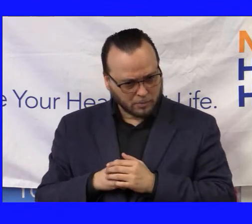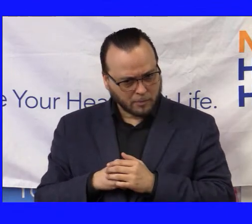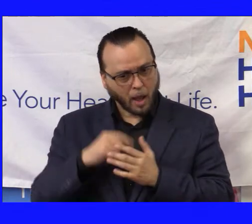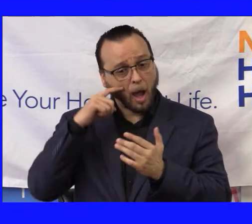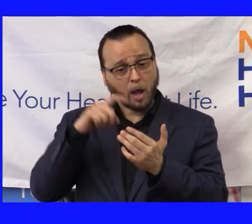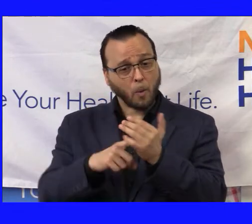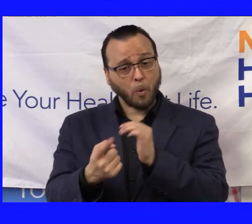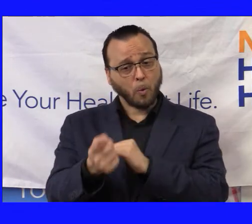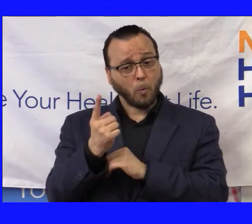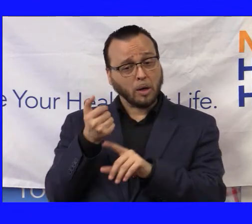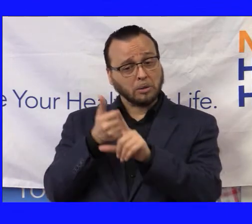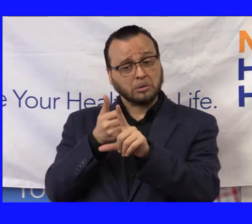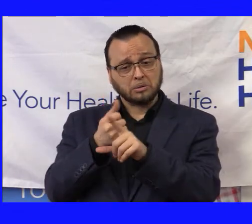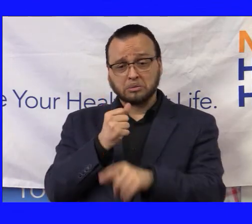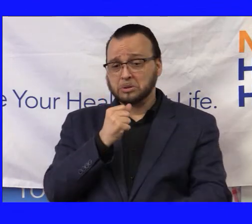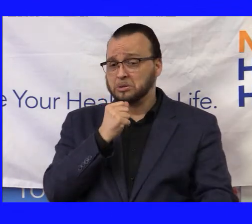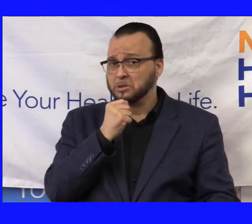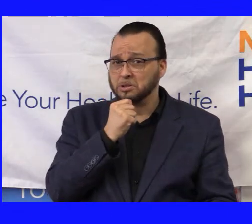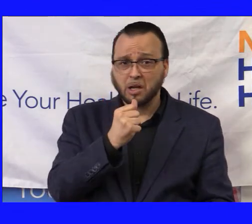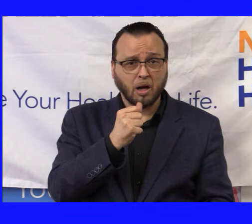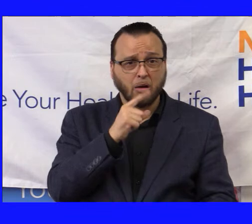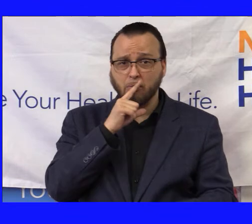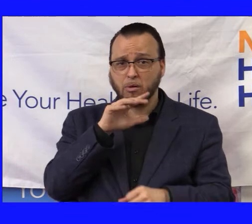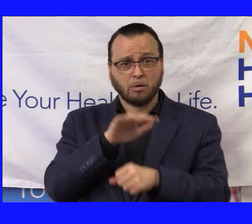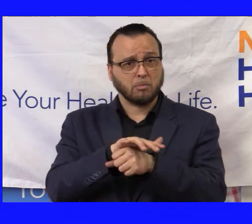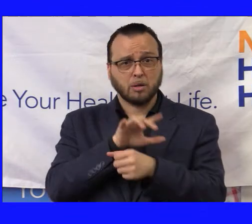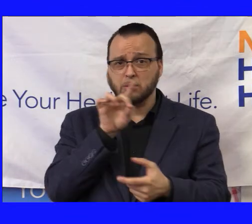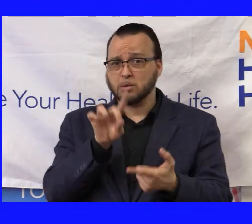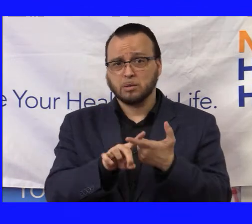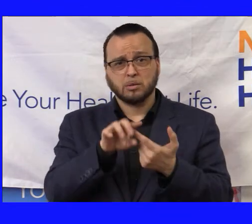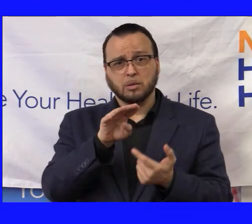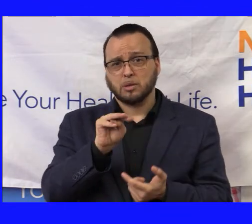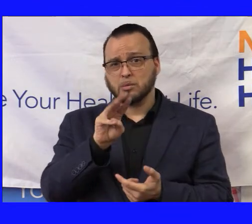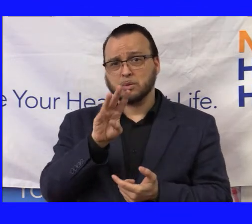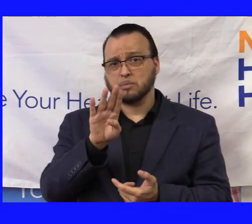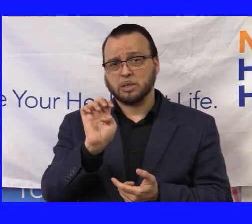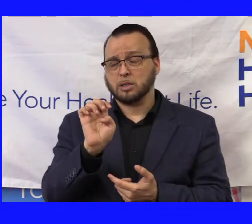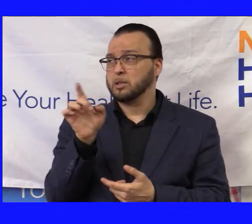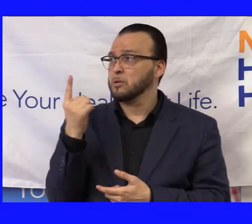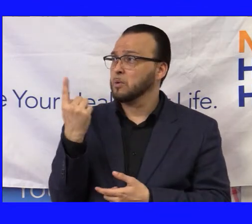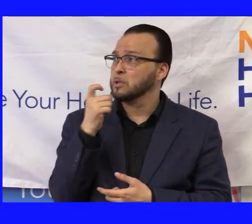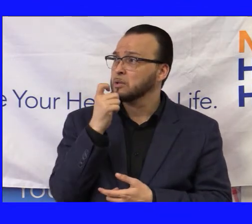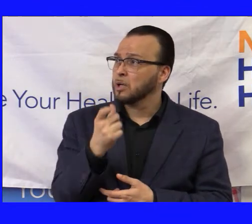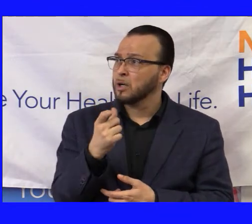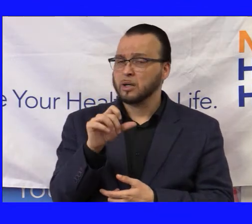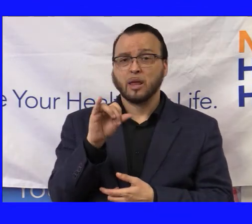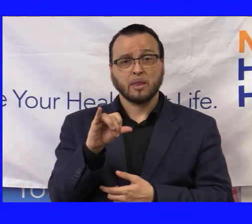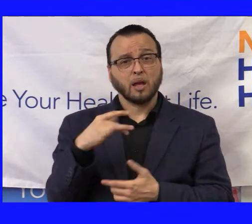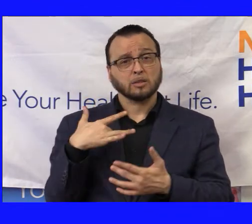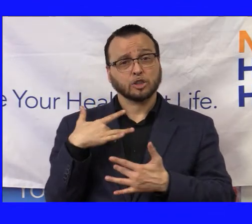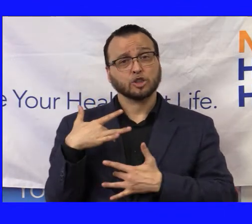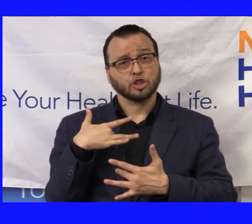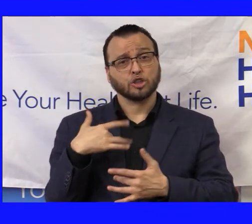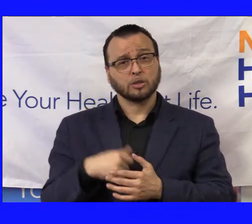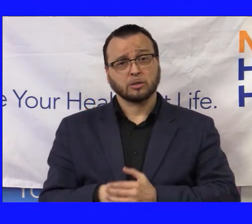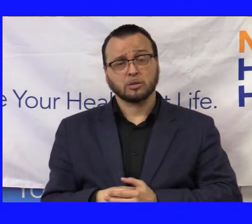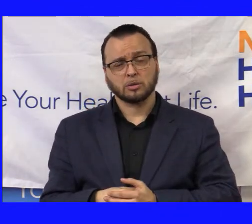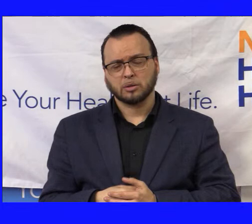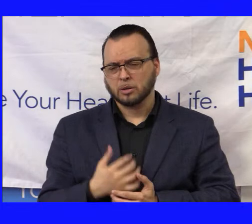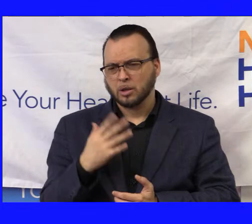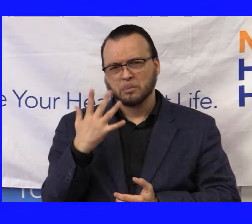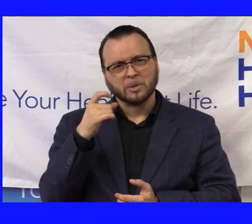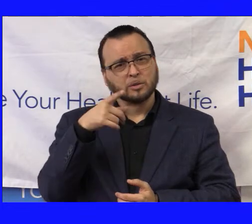not commit to NWB, and that is concerning because, as you